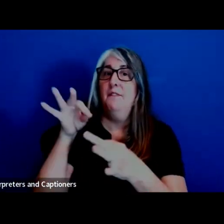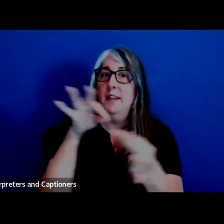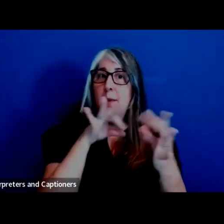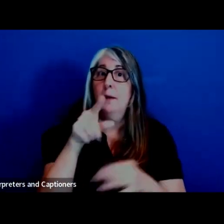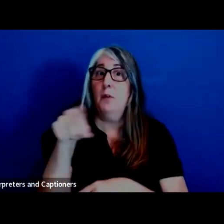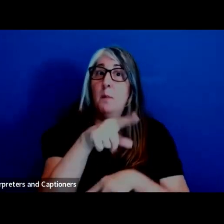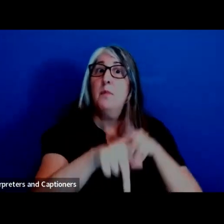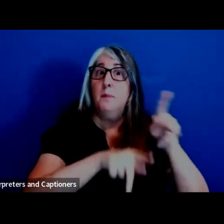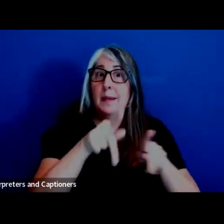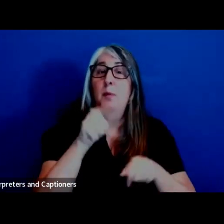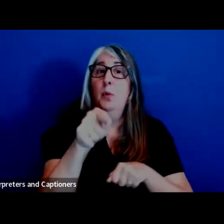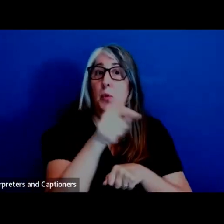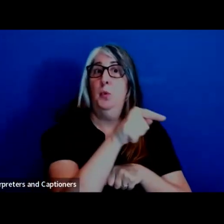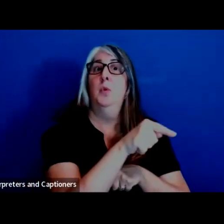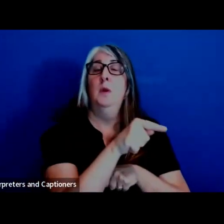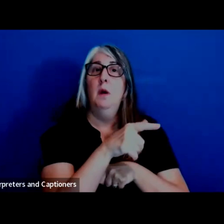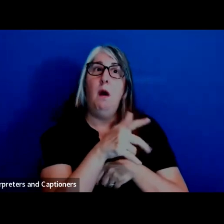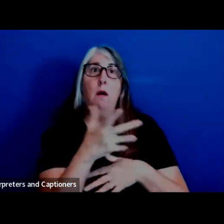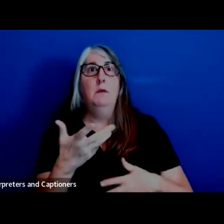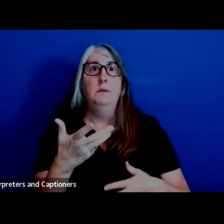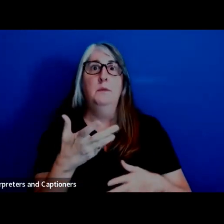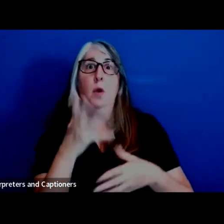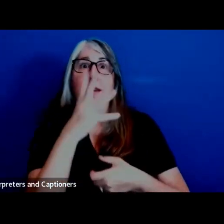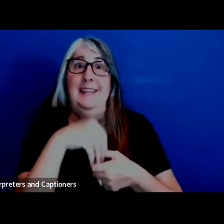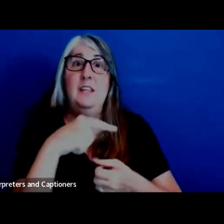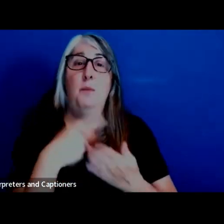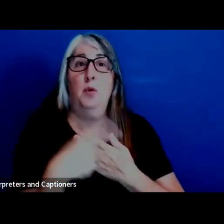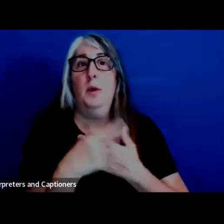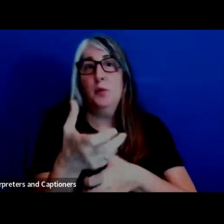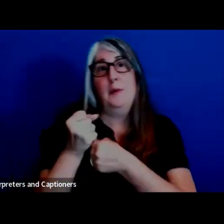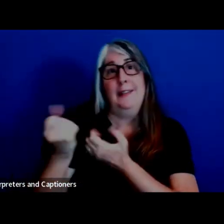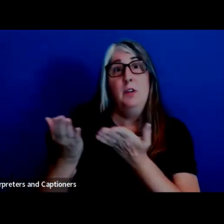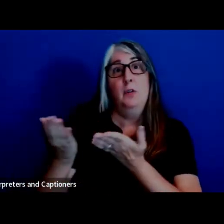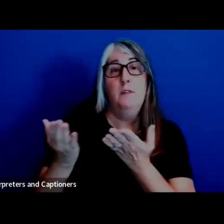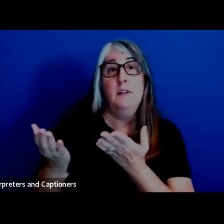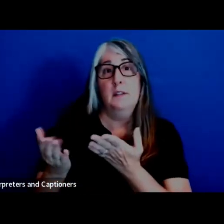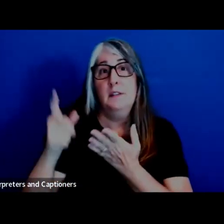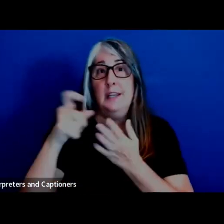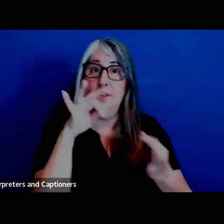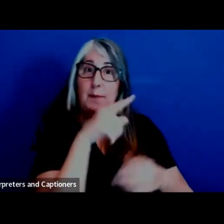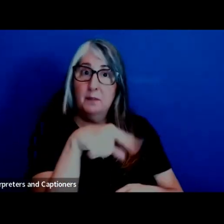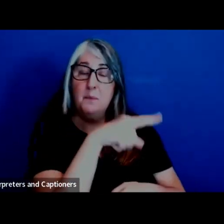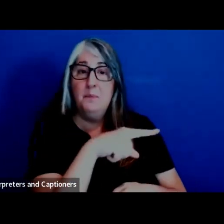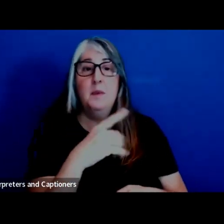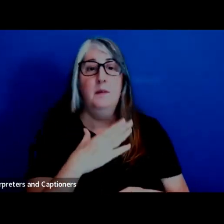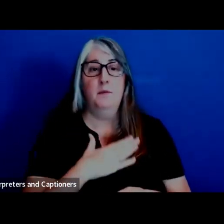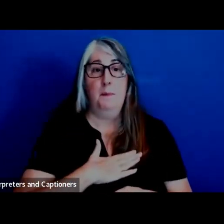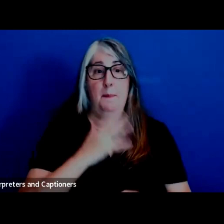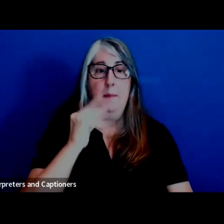who are in these programs or receiving services. From my experience,